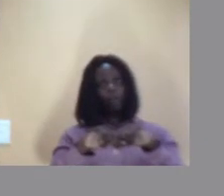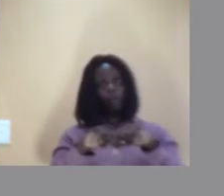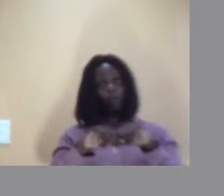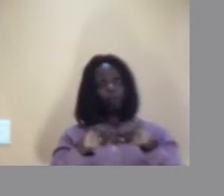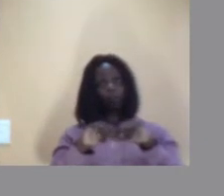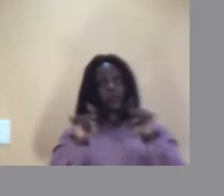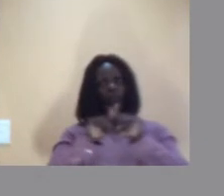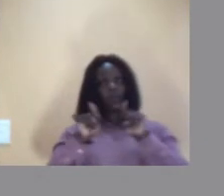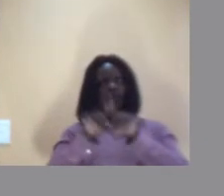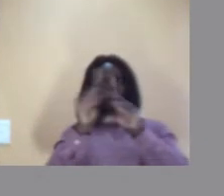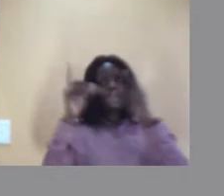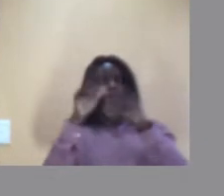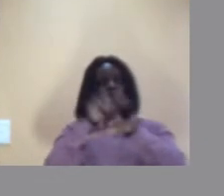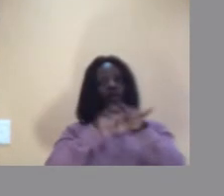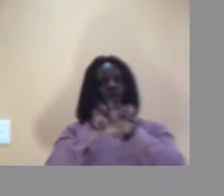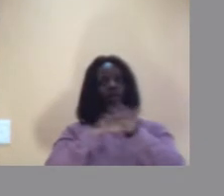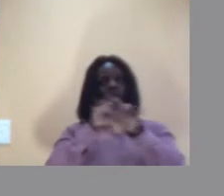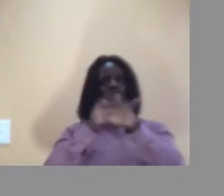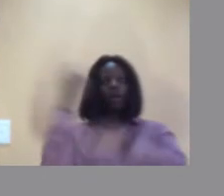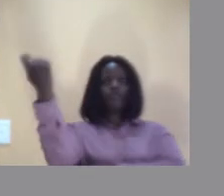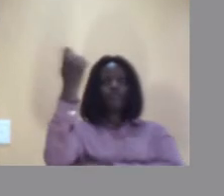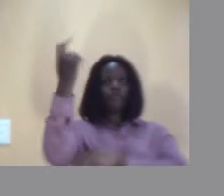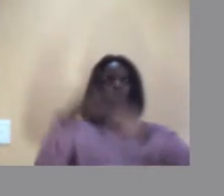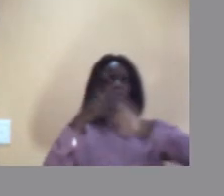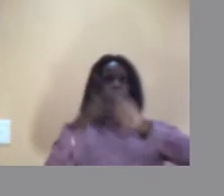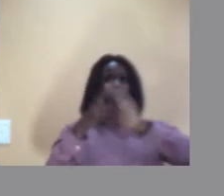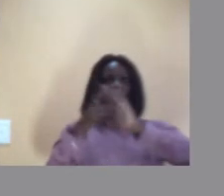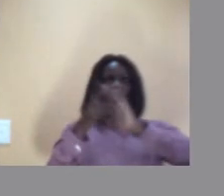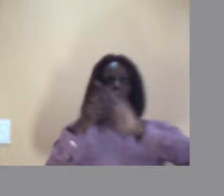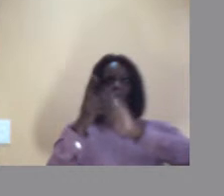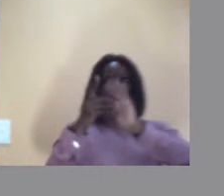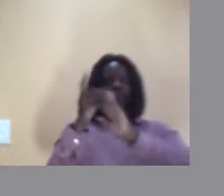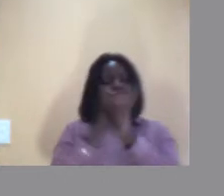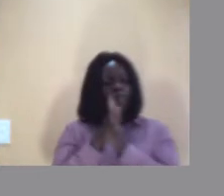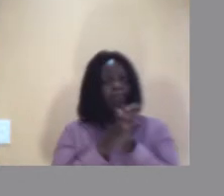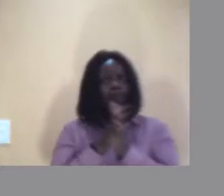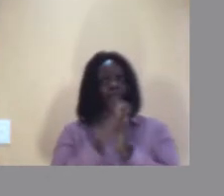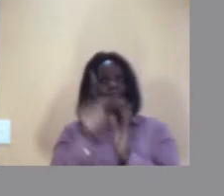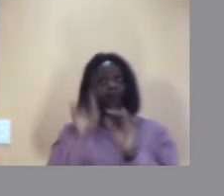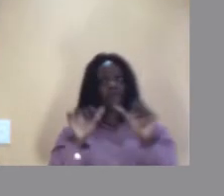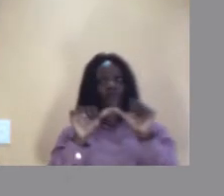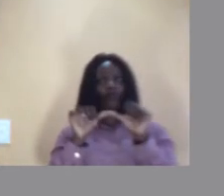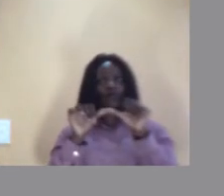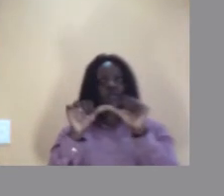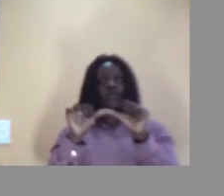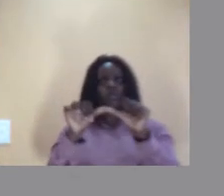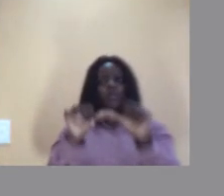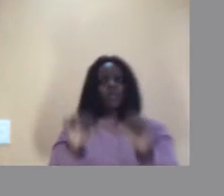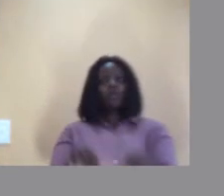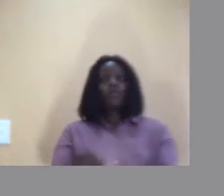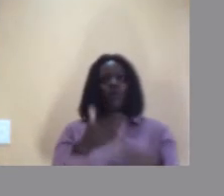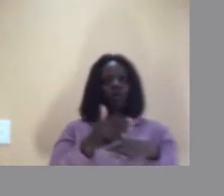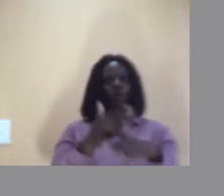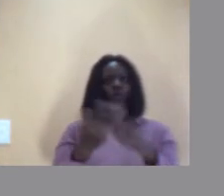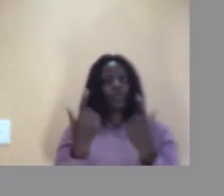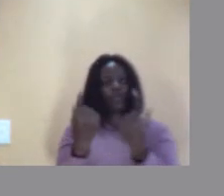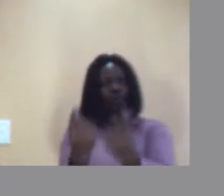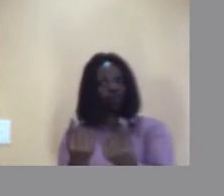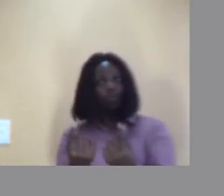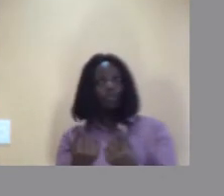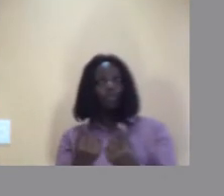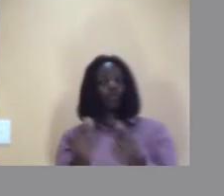of Agriculture and Rural Development in particular must be encouraged to continue with the good work to drive the rural